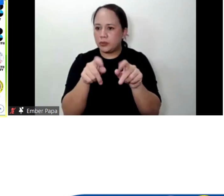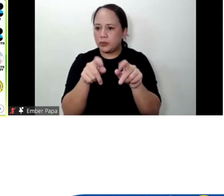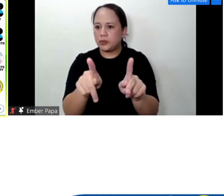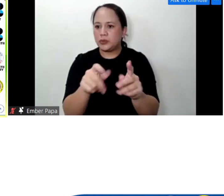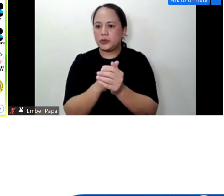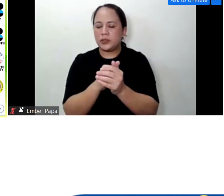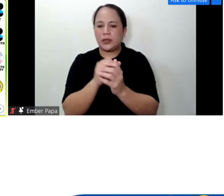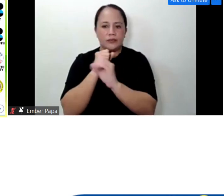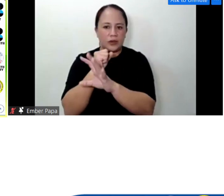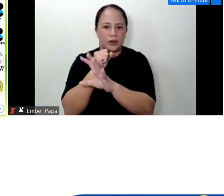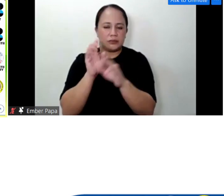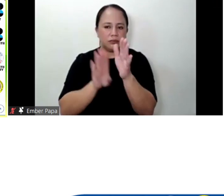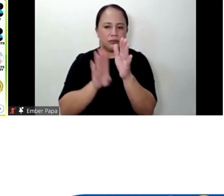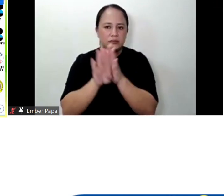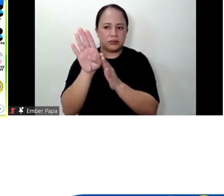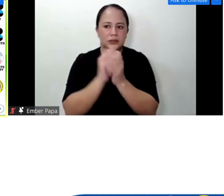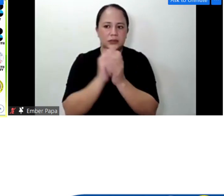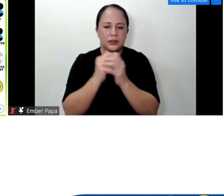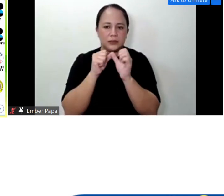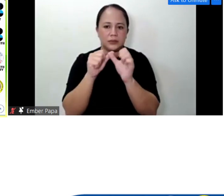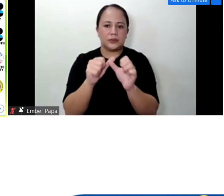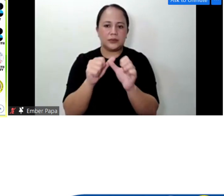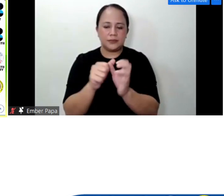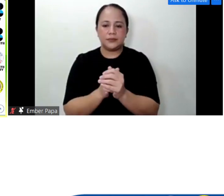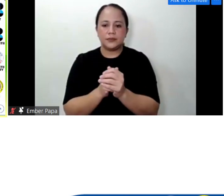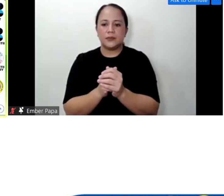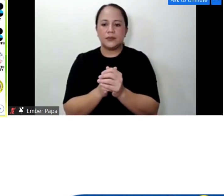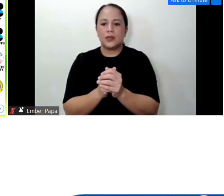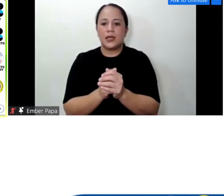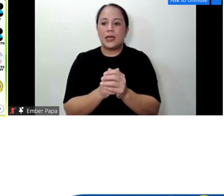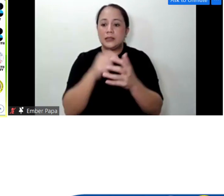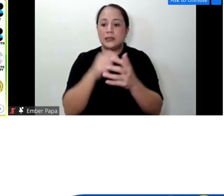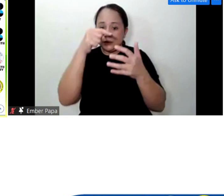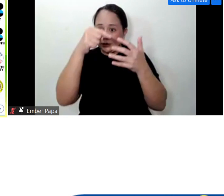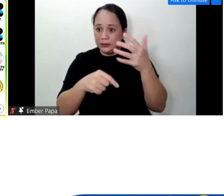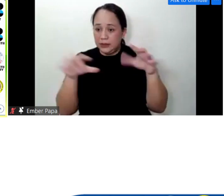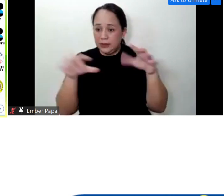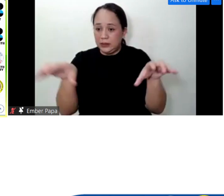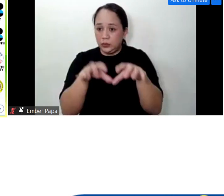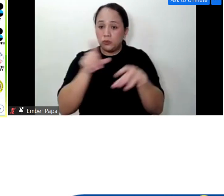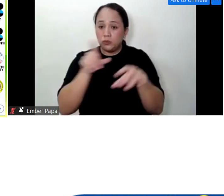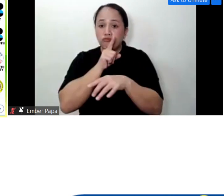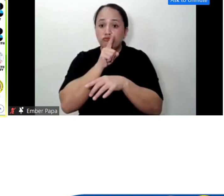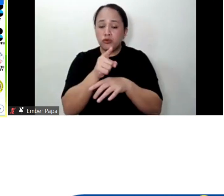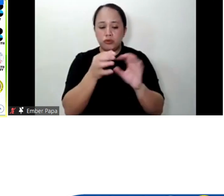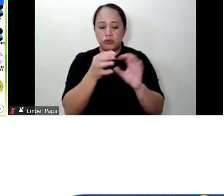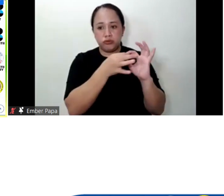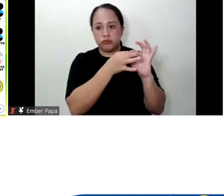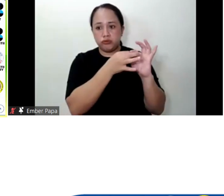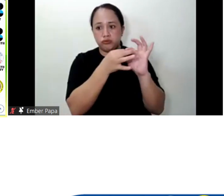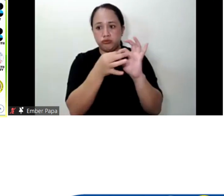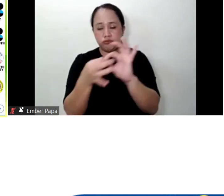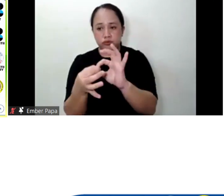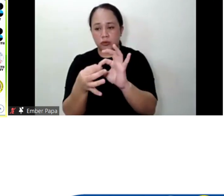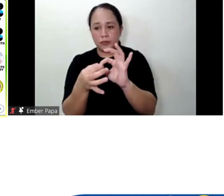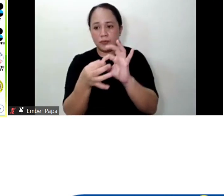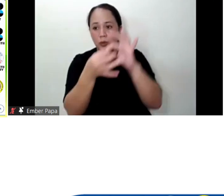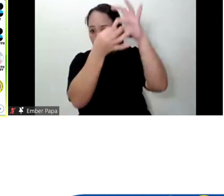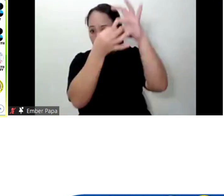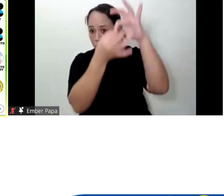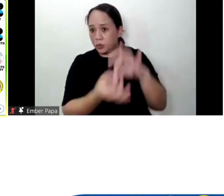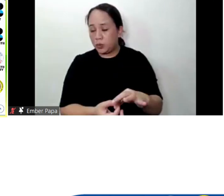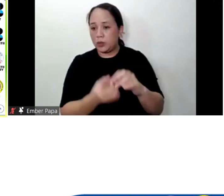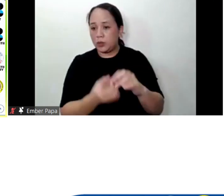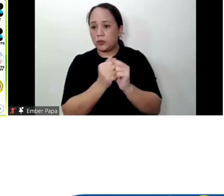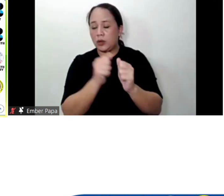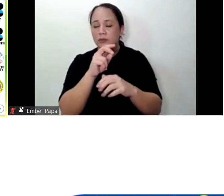advocacies, development, and sustainability. So this activity is really aligned with the United